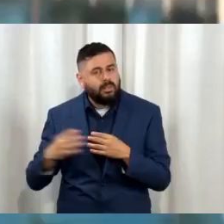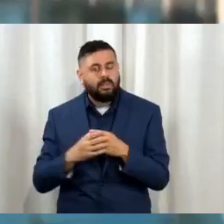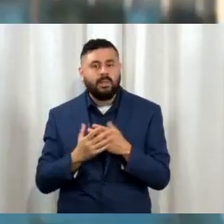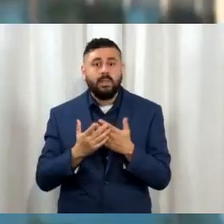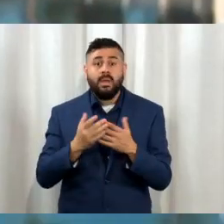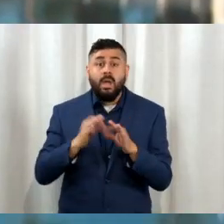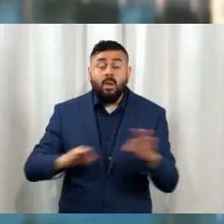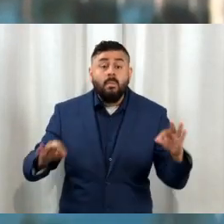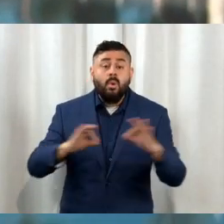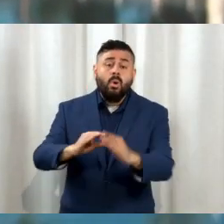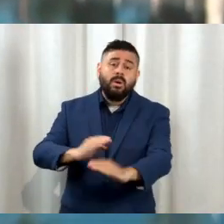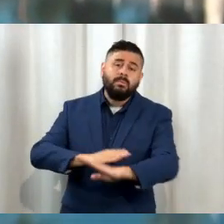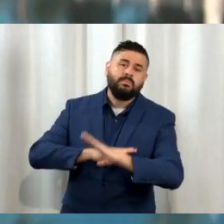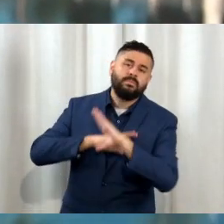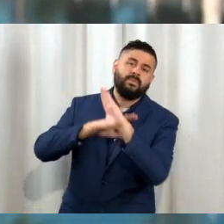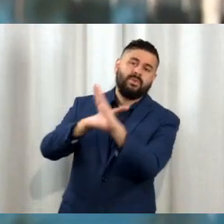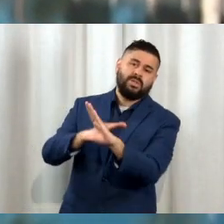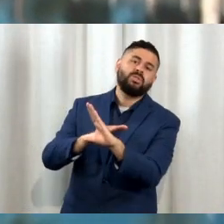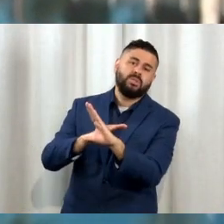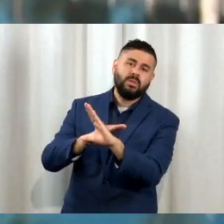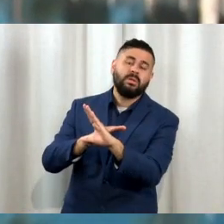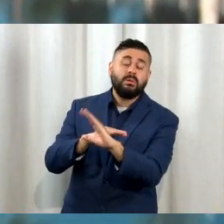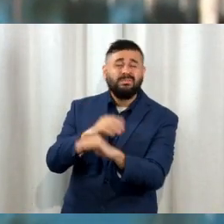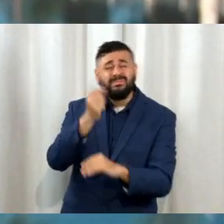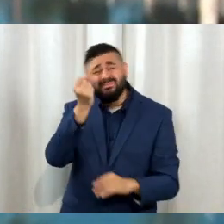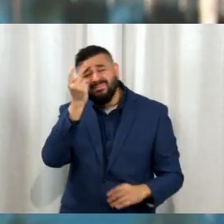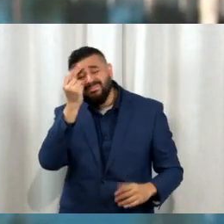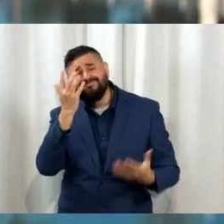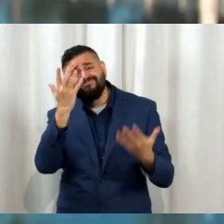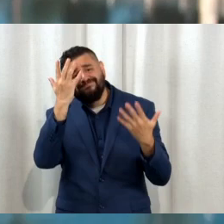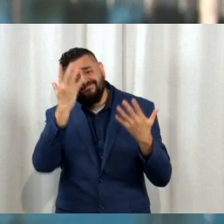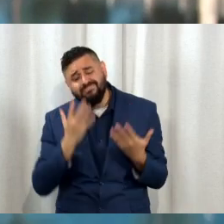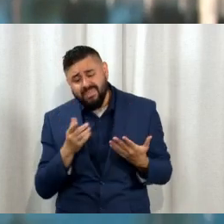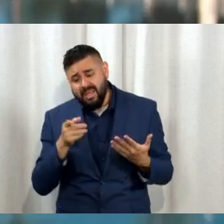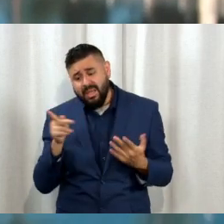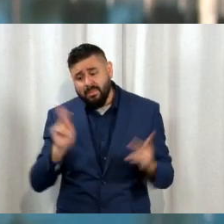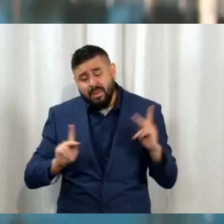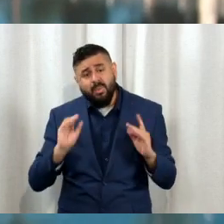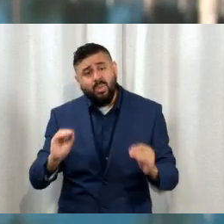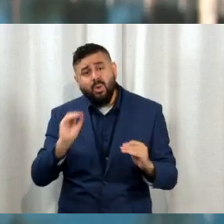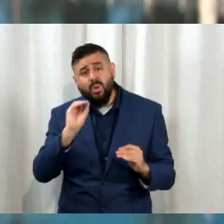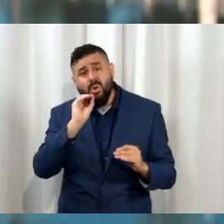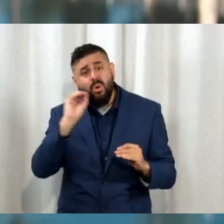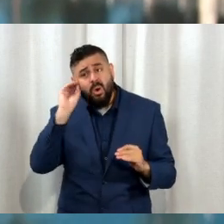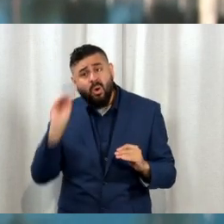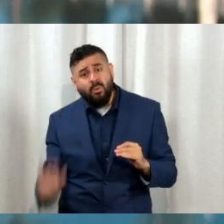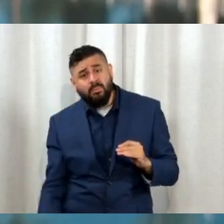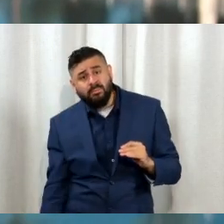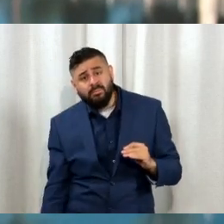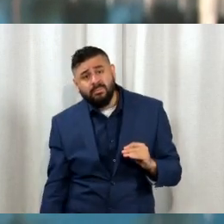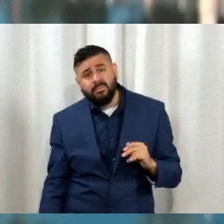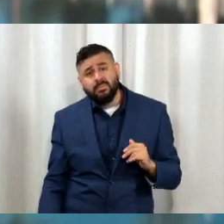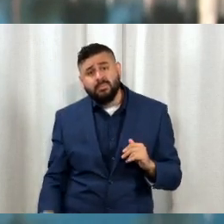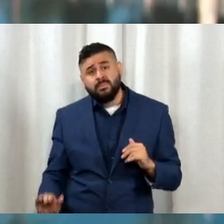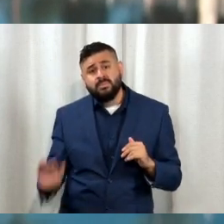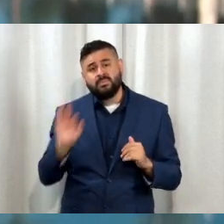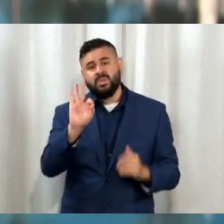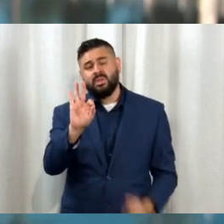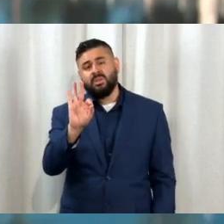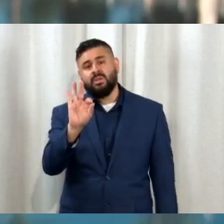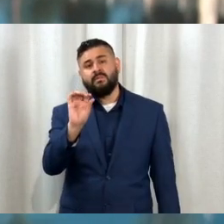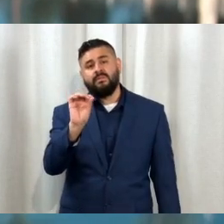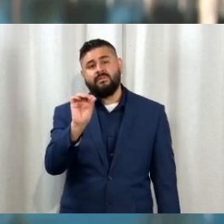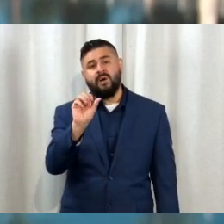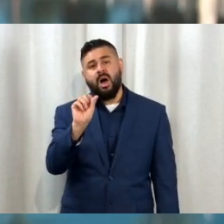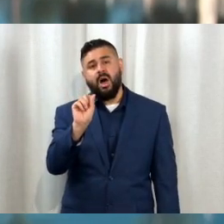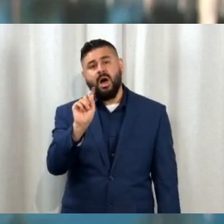Yeah. So a lot of former foster youth become homeless at disproportionately high rates. Right. So when you're in the foster system, a lot of